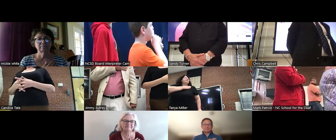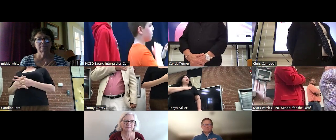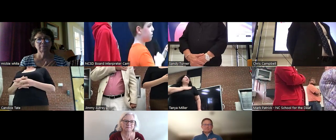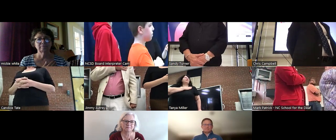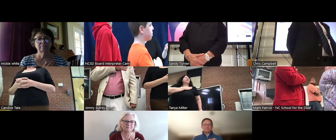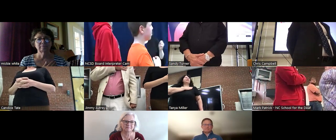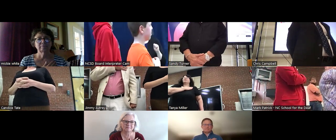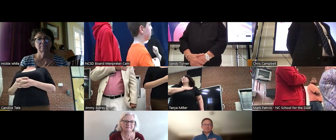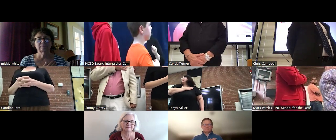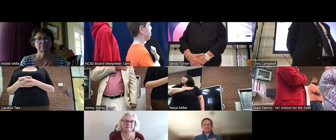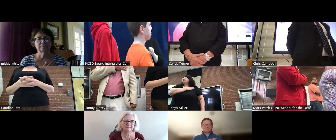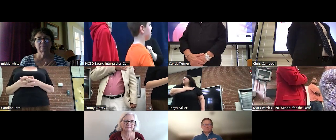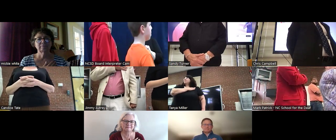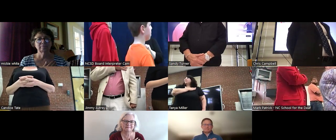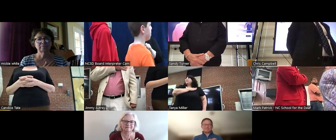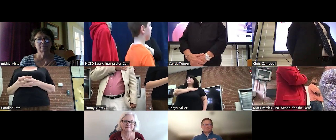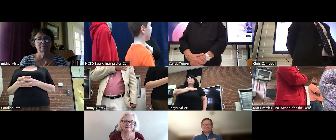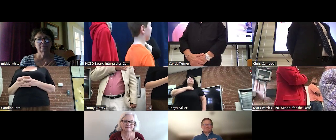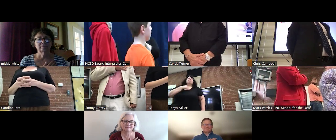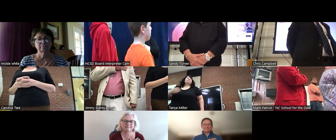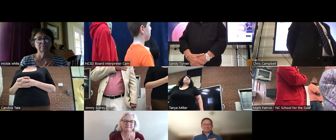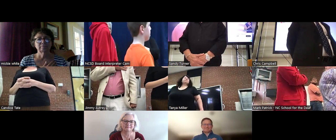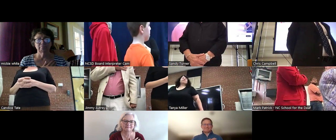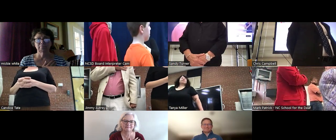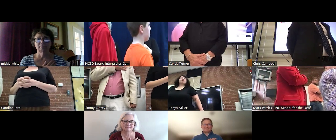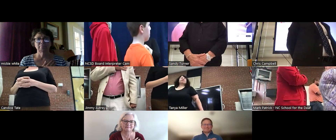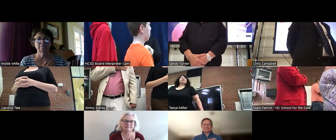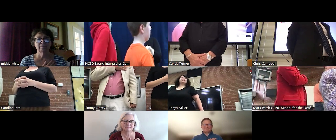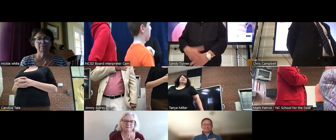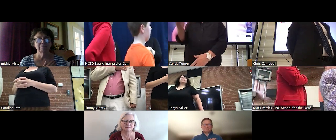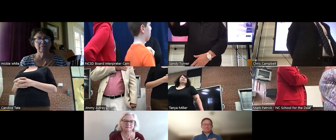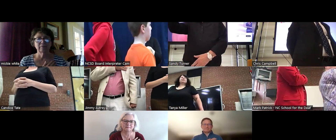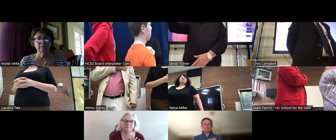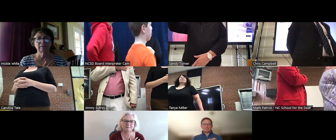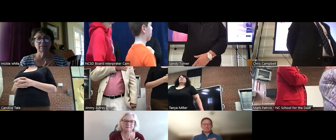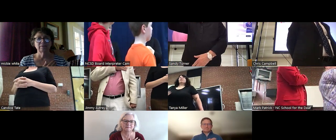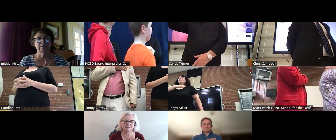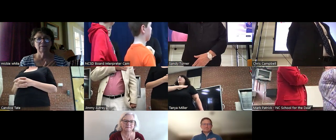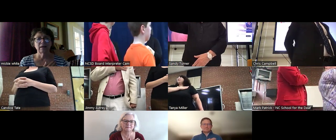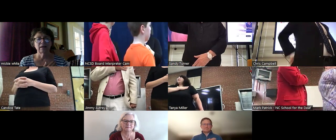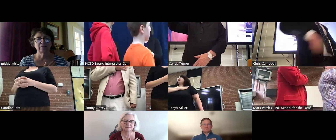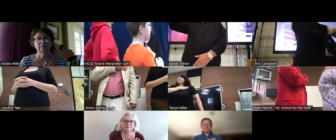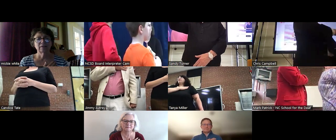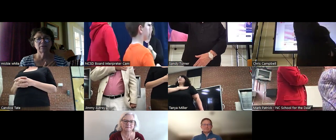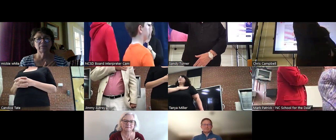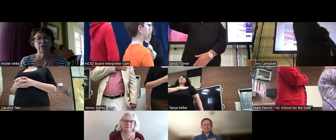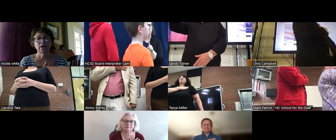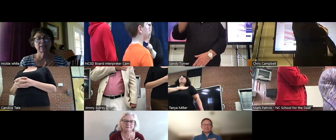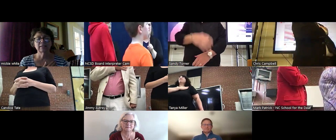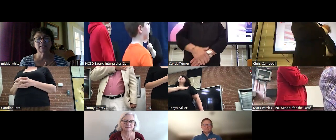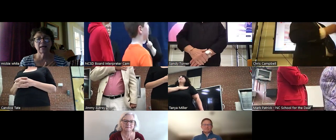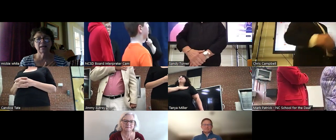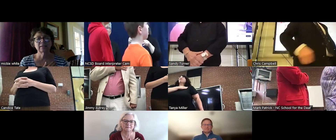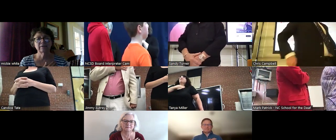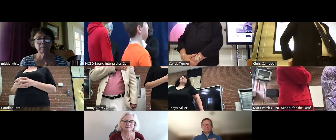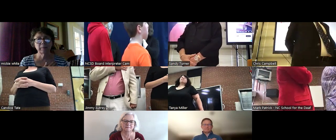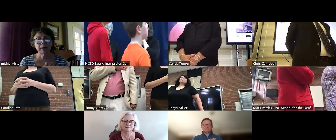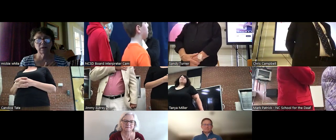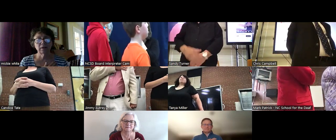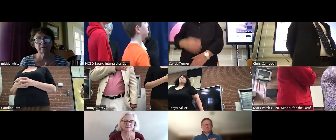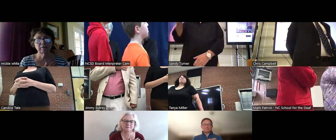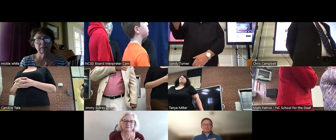Hold on just a second, sorry. I pledge allegiance See to the flag of the United States